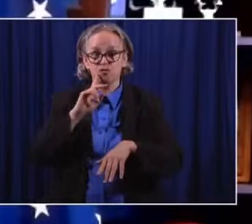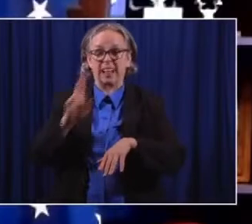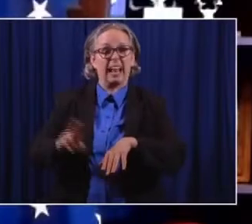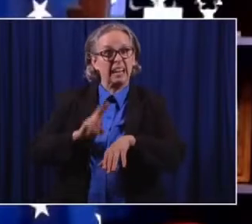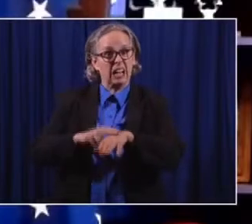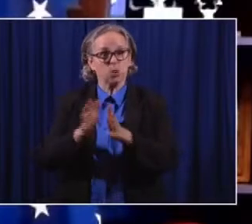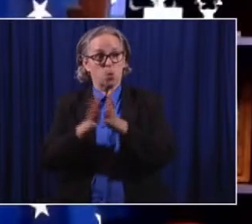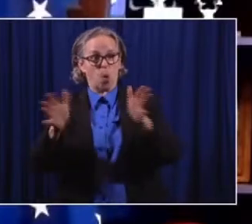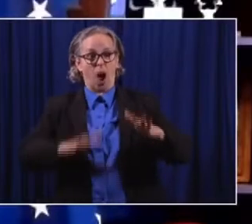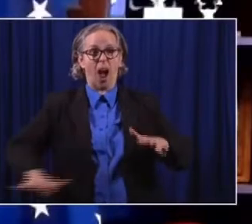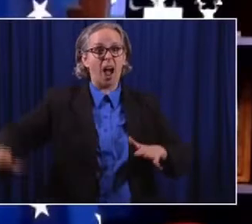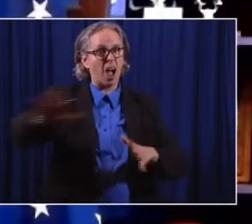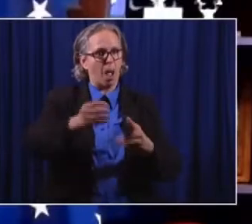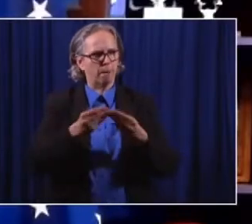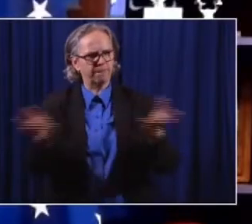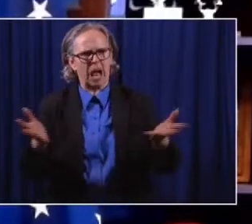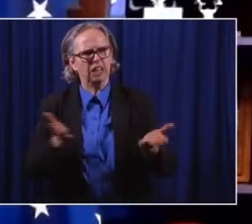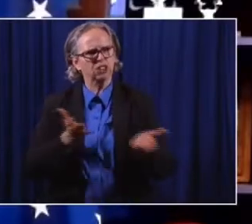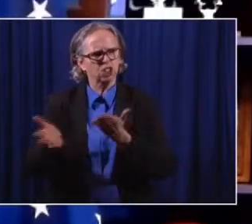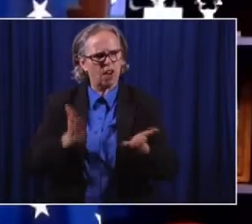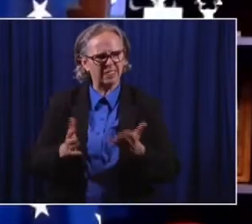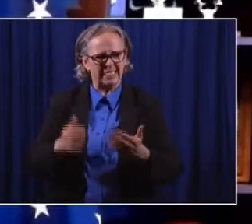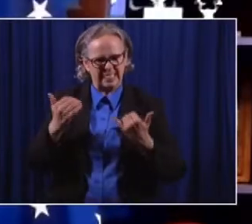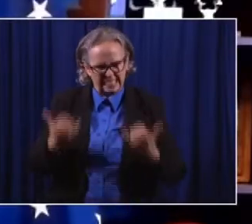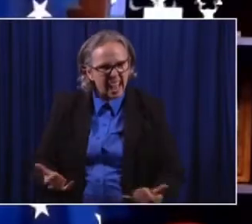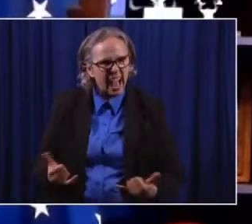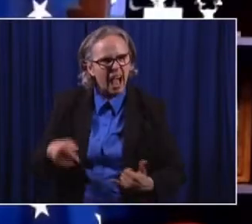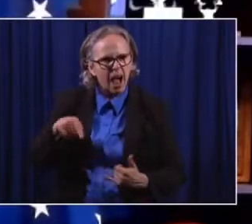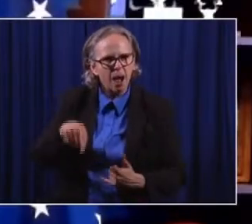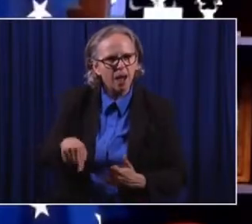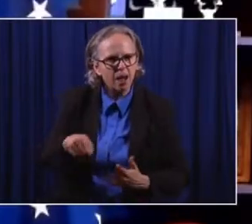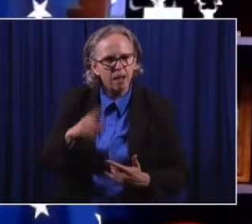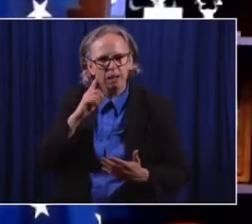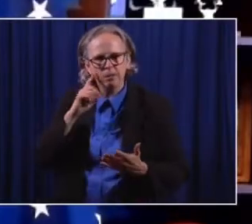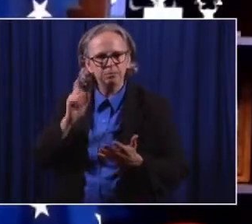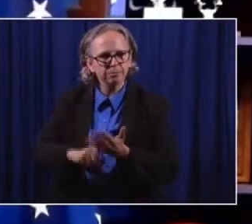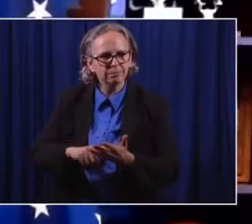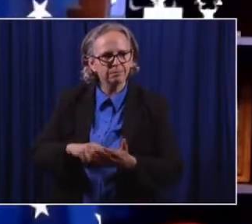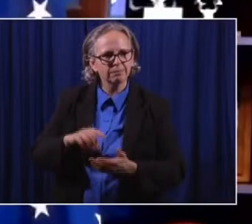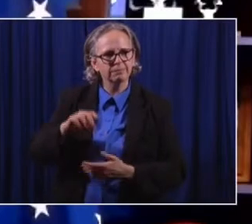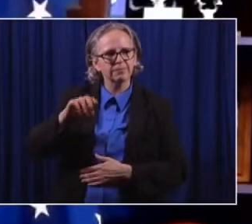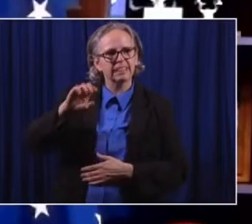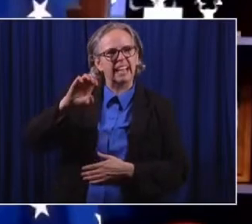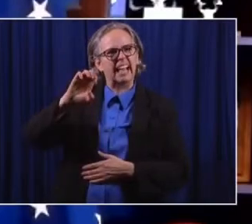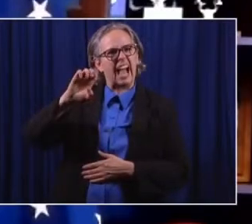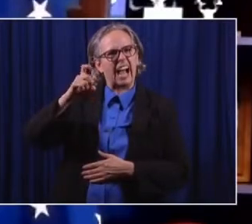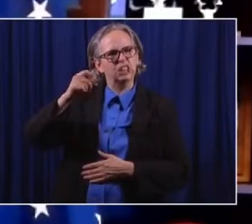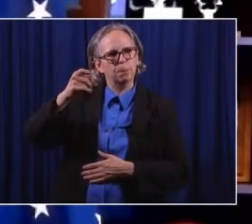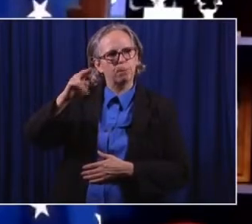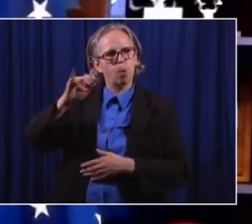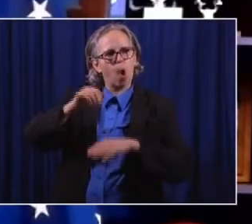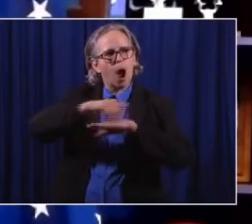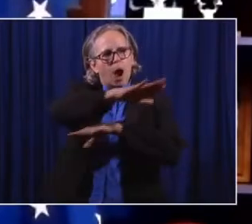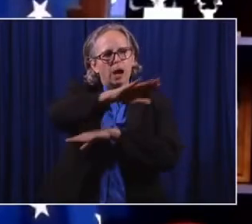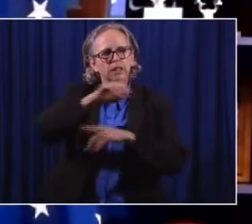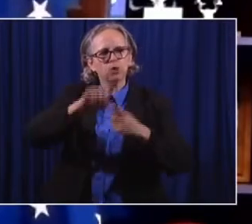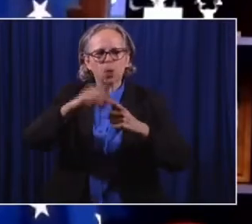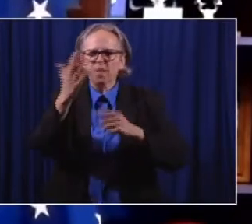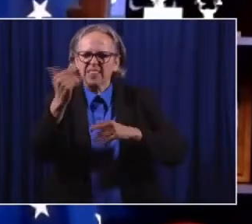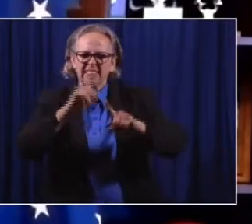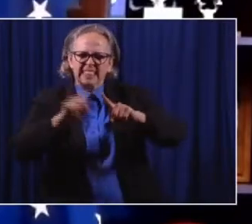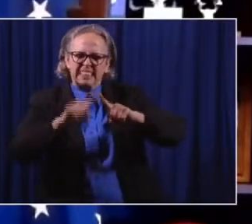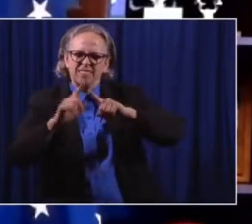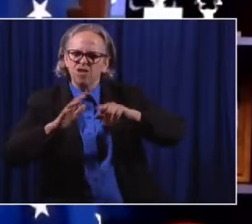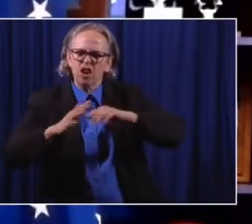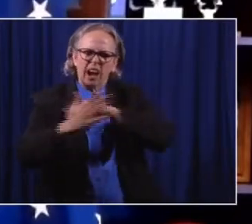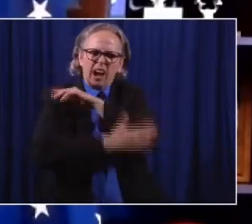the SBDC, they are now exporting to 15 countries. So this is how you can have a small business working in partnership with